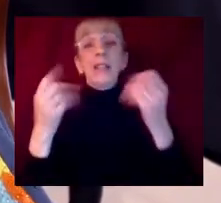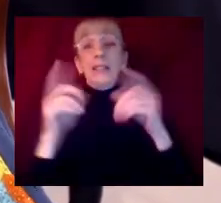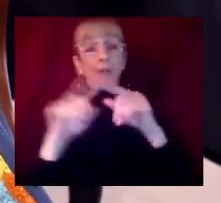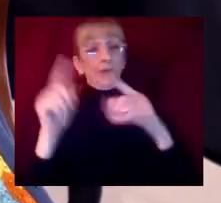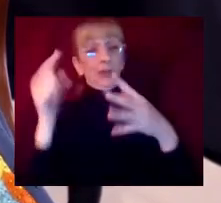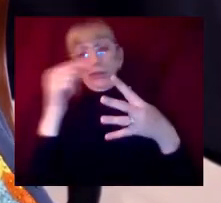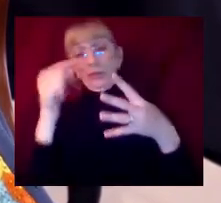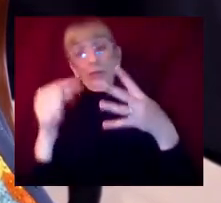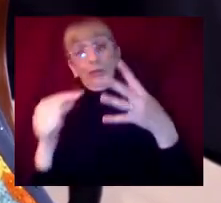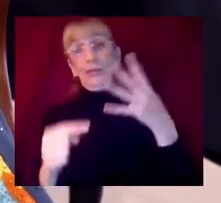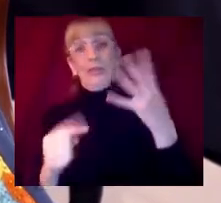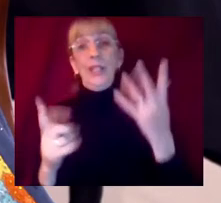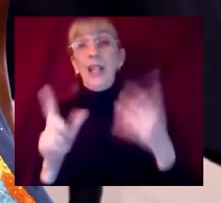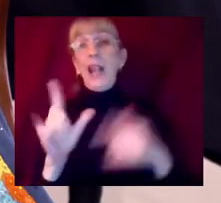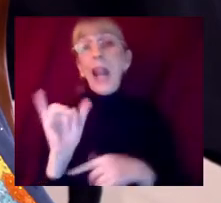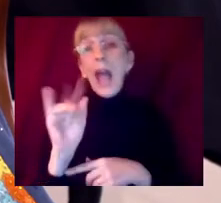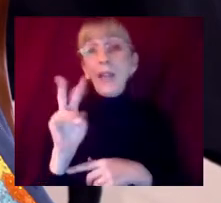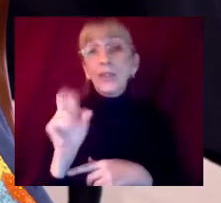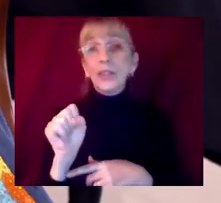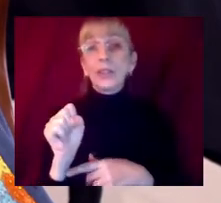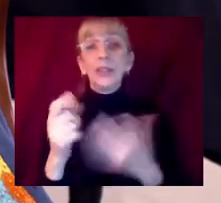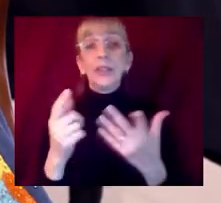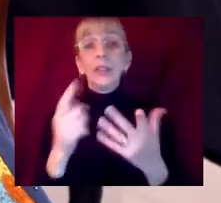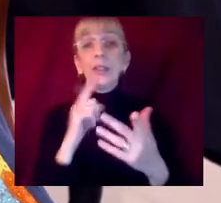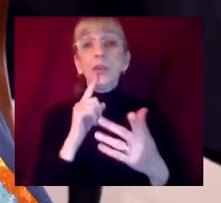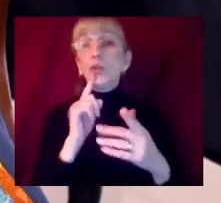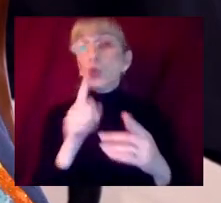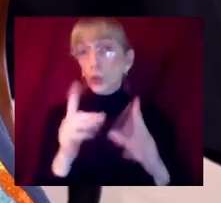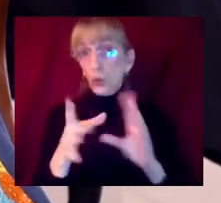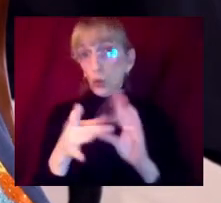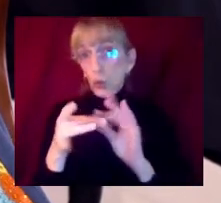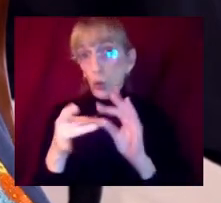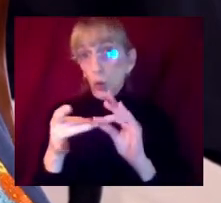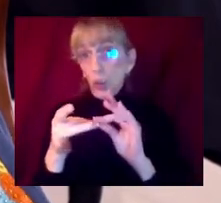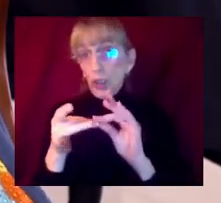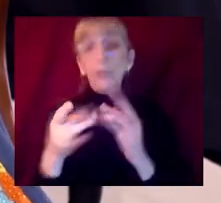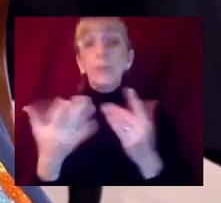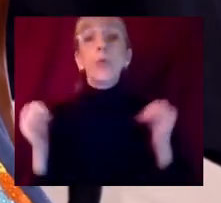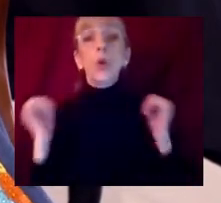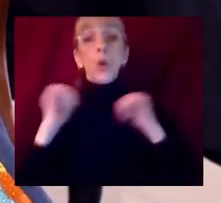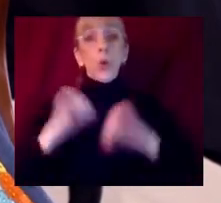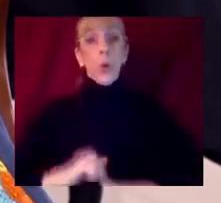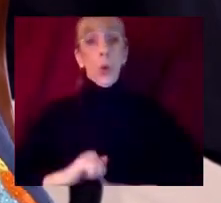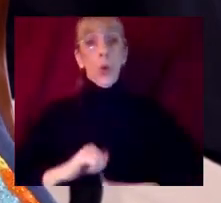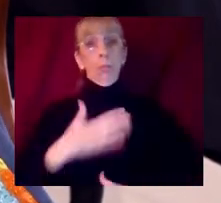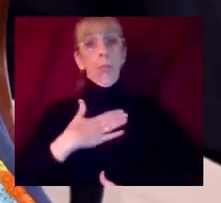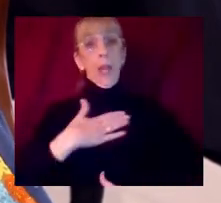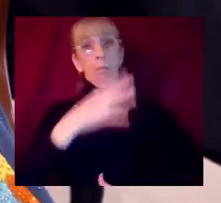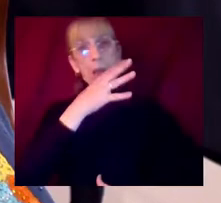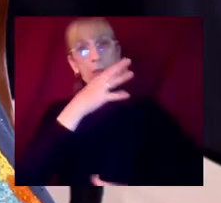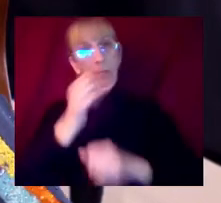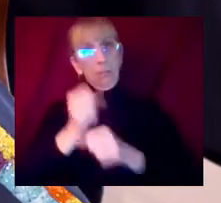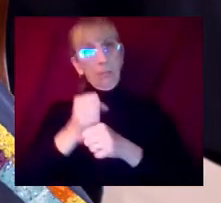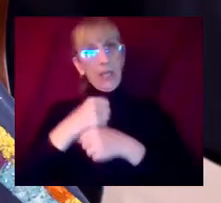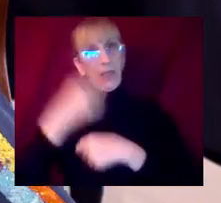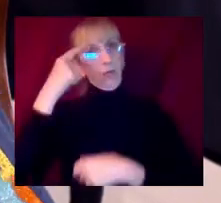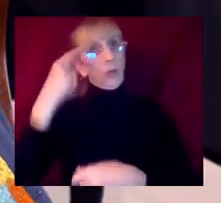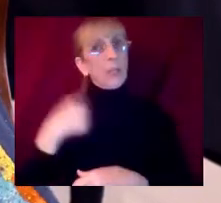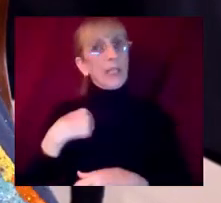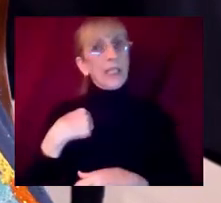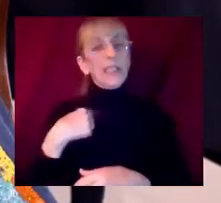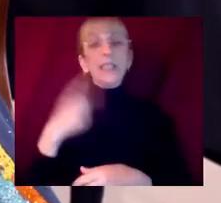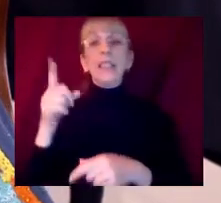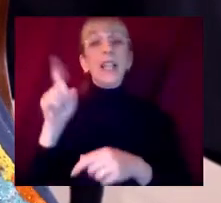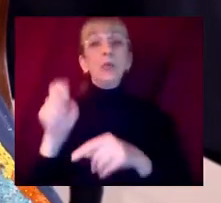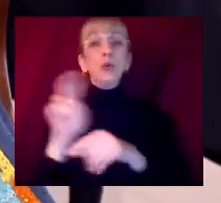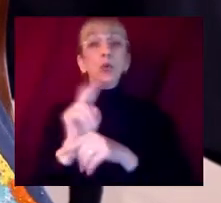true story based on a little coat that my mama made for me, trying to make me proud of the fact that she had to make it out of rags. But